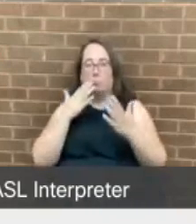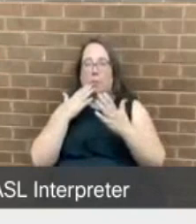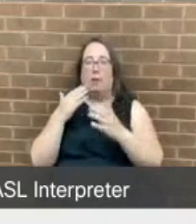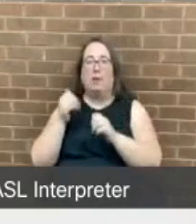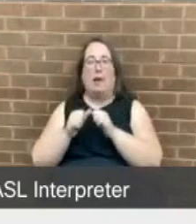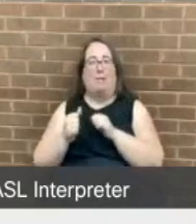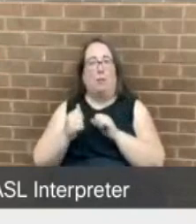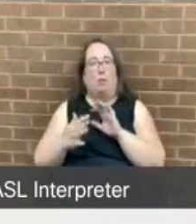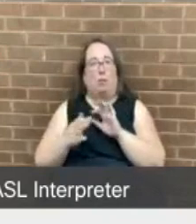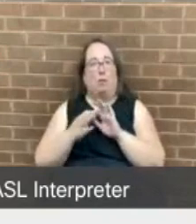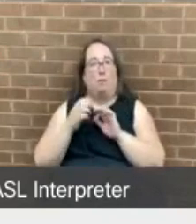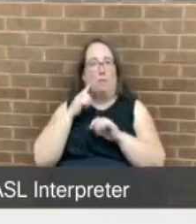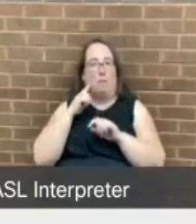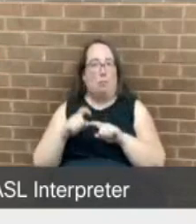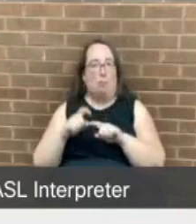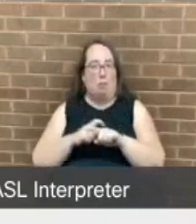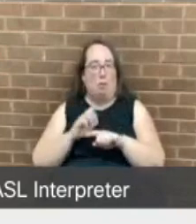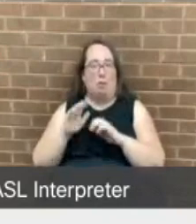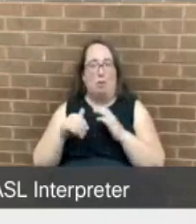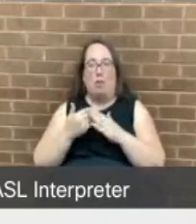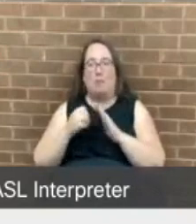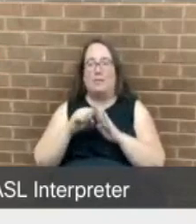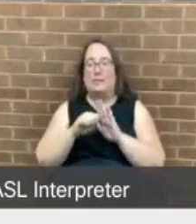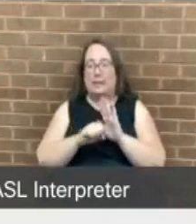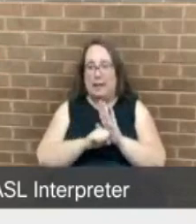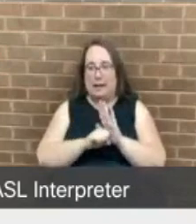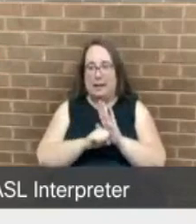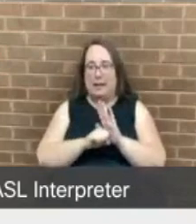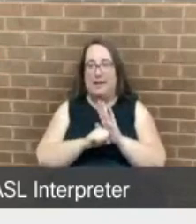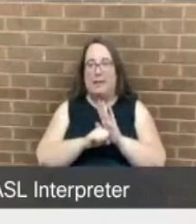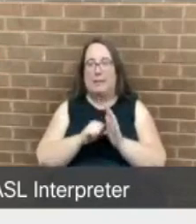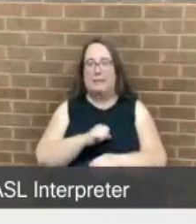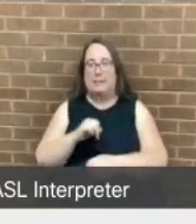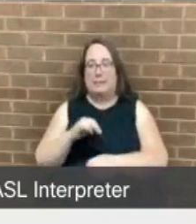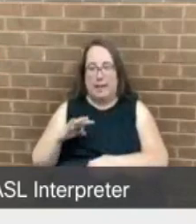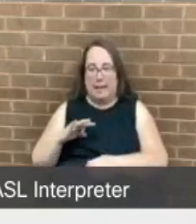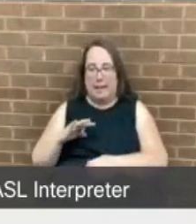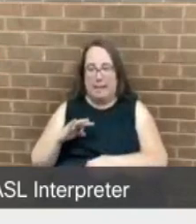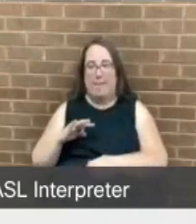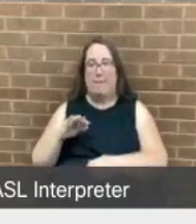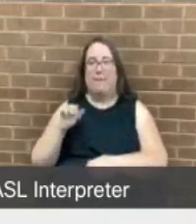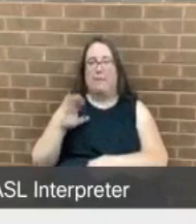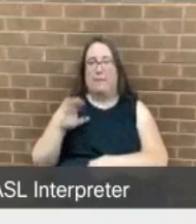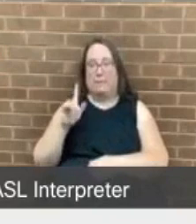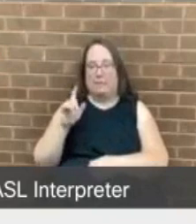the all of the state staff, Secretary Slater,